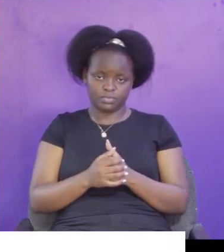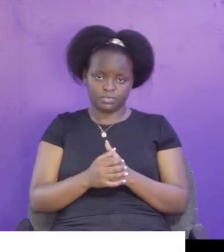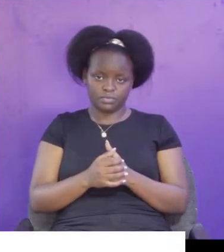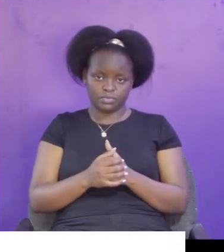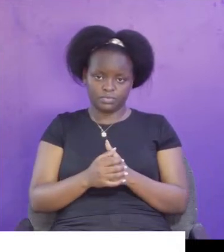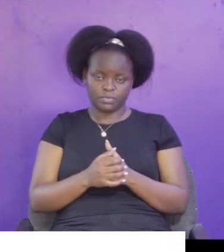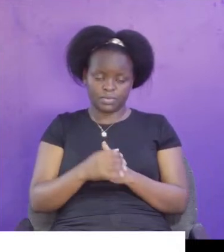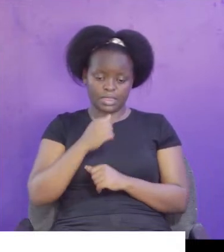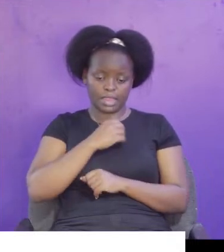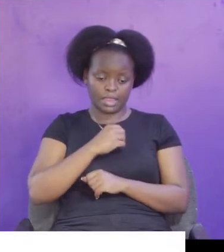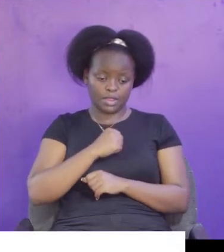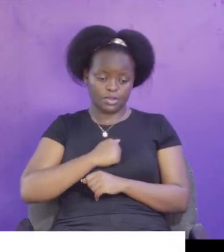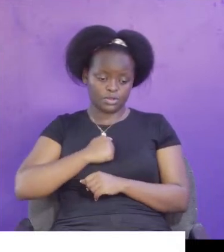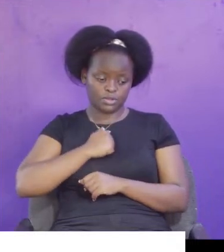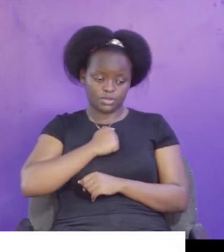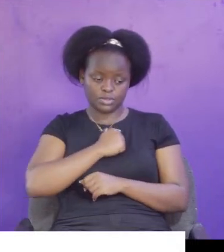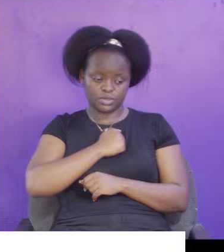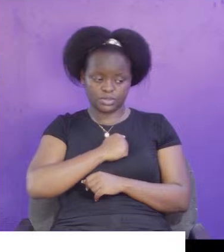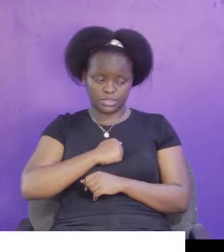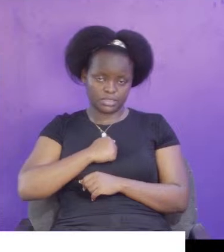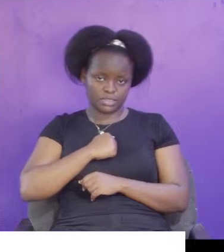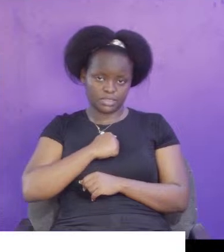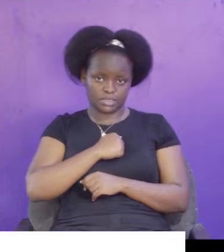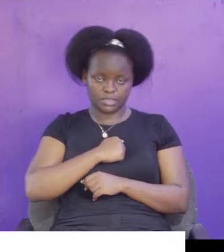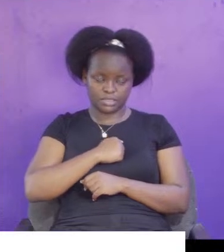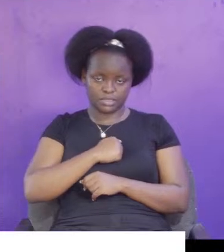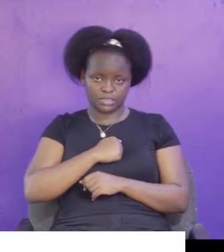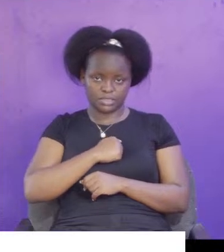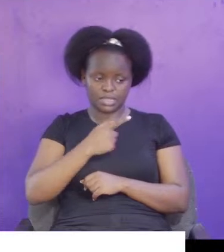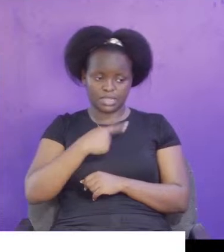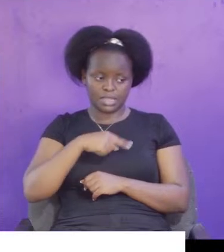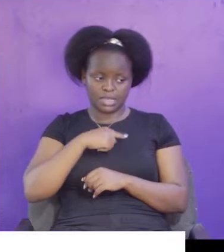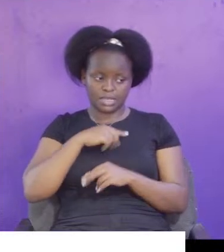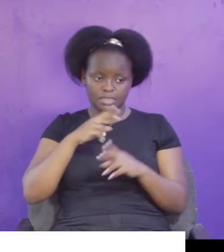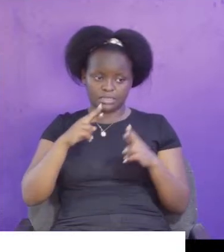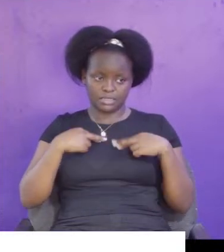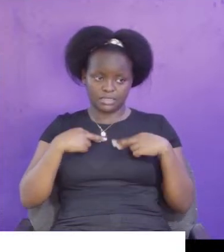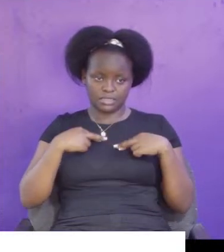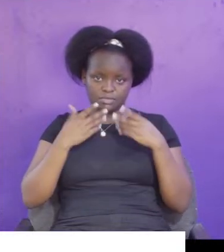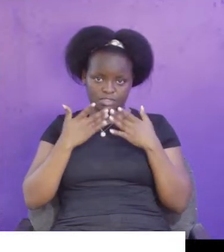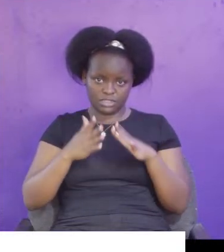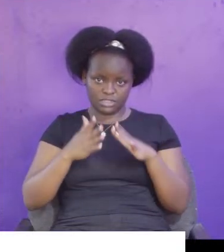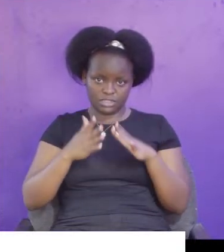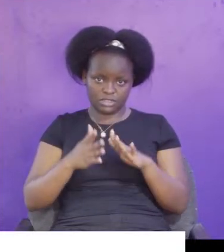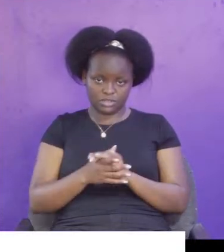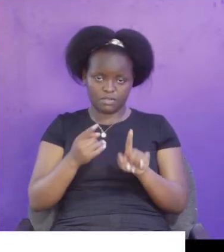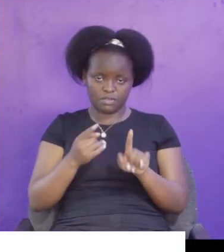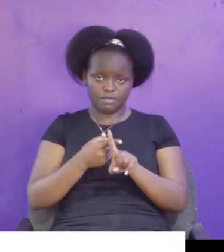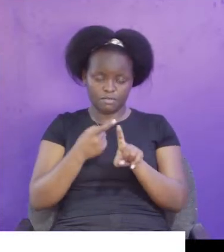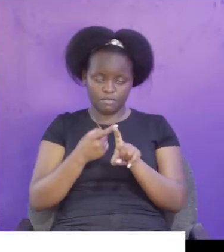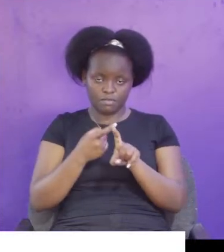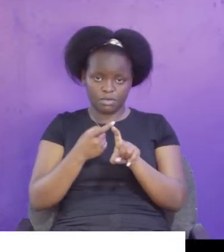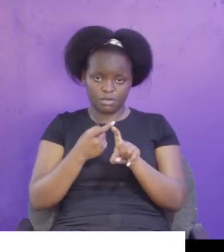condolences that we have received from the following.